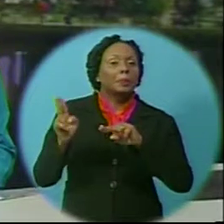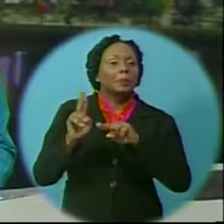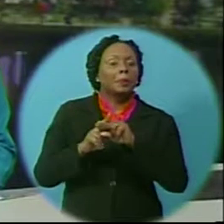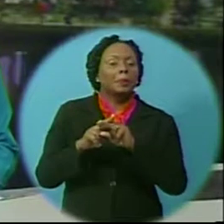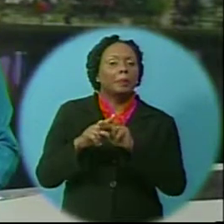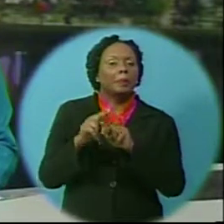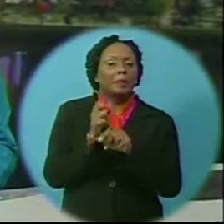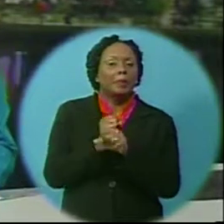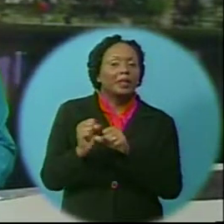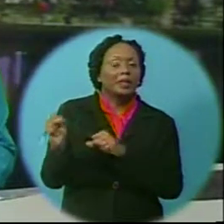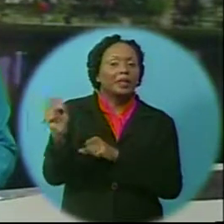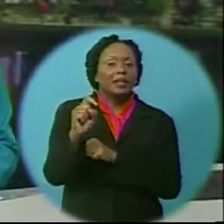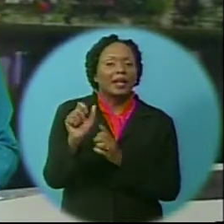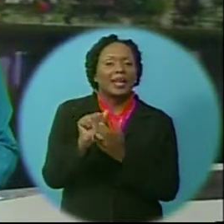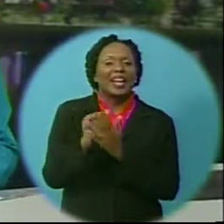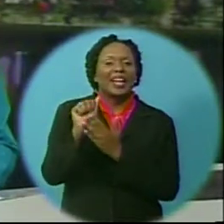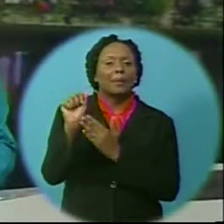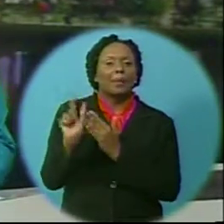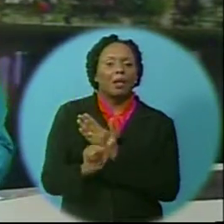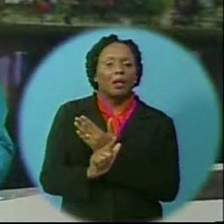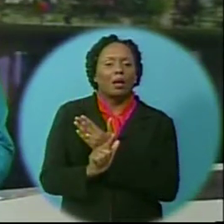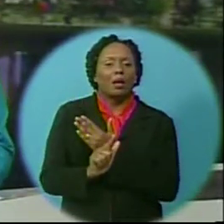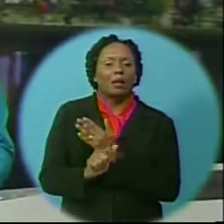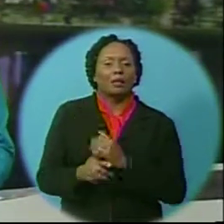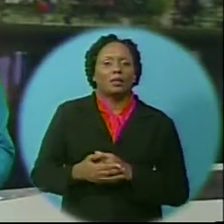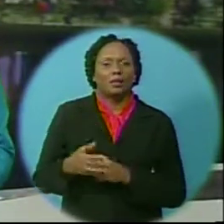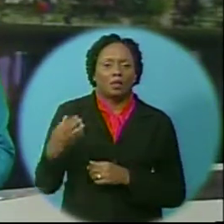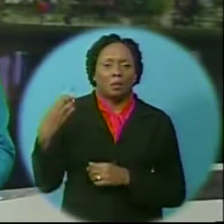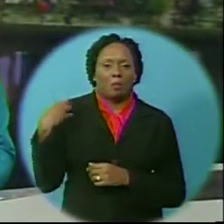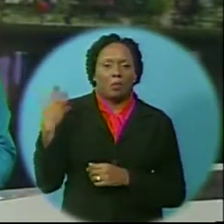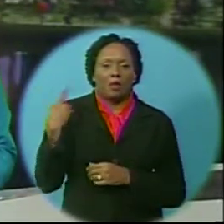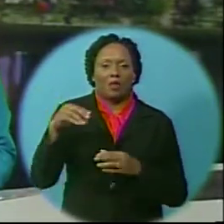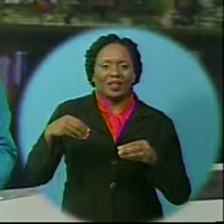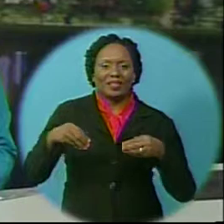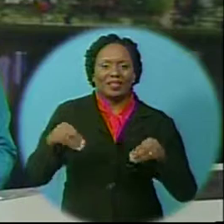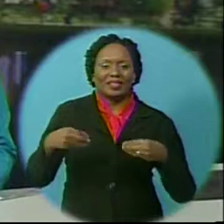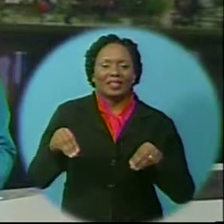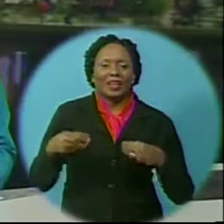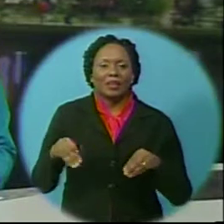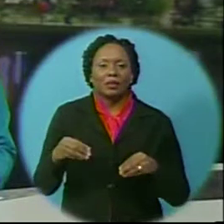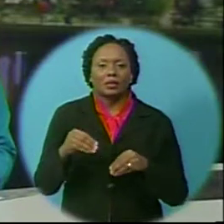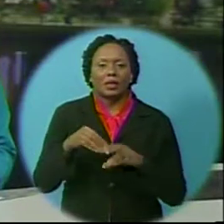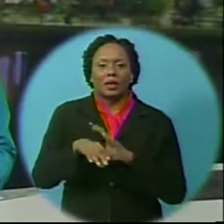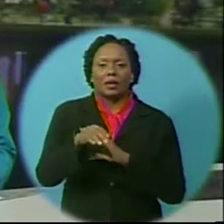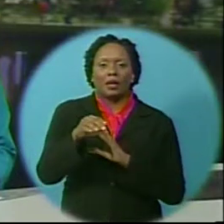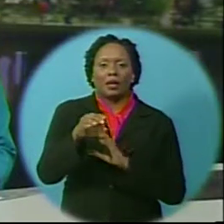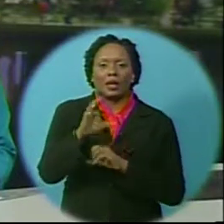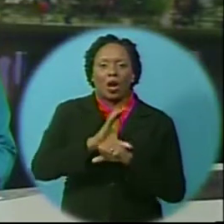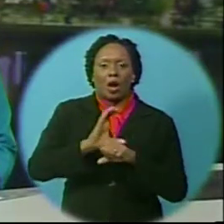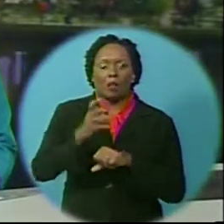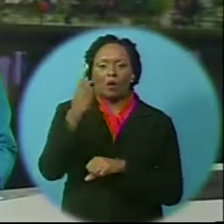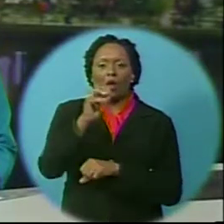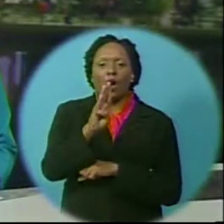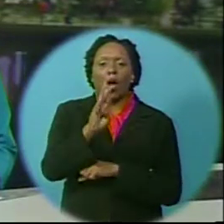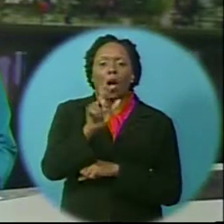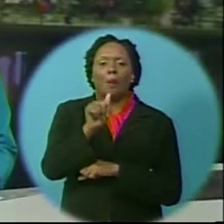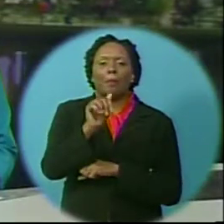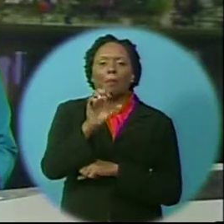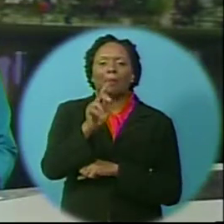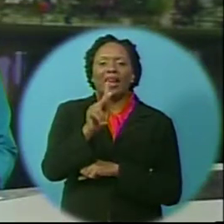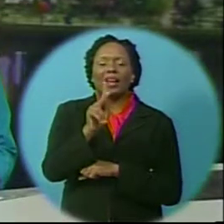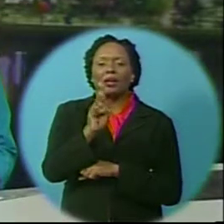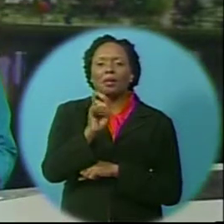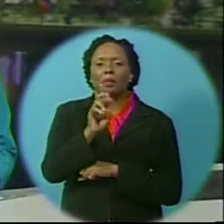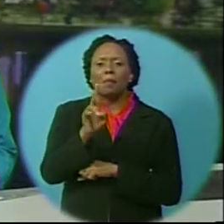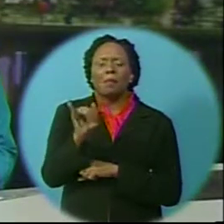April. Meanwhile, Head of Sales and Marketing for Blackberry in the Caribbean, Richard Burry, says despite